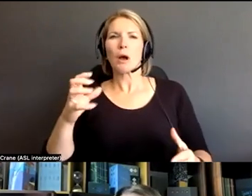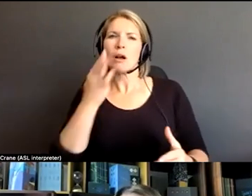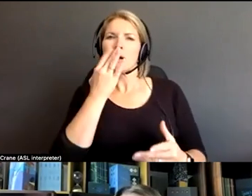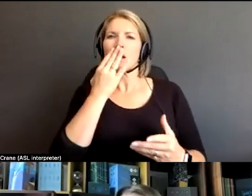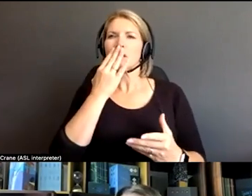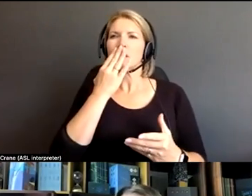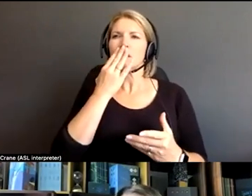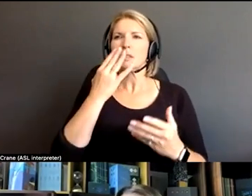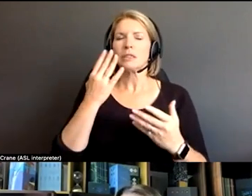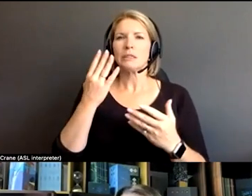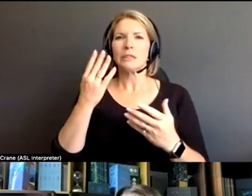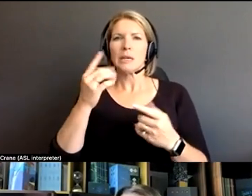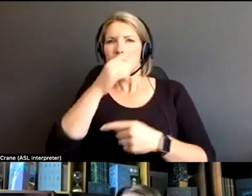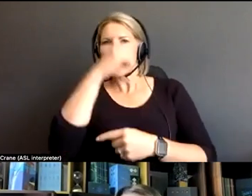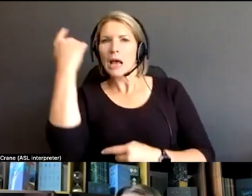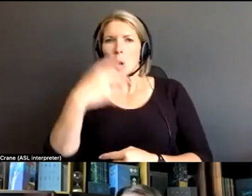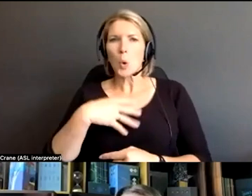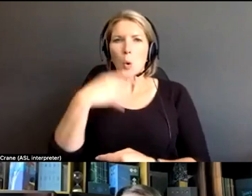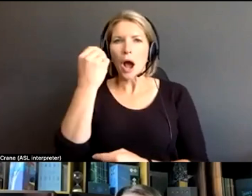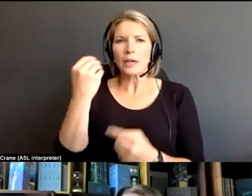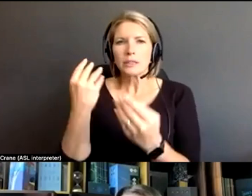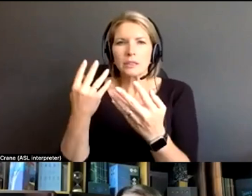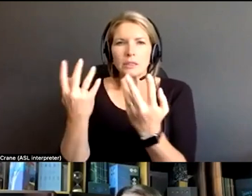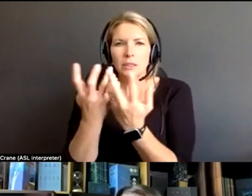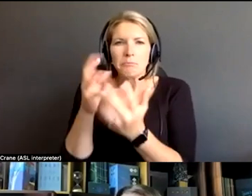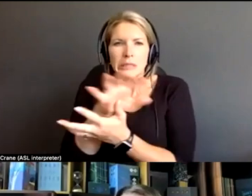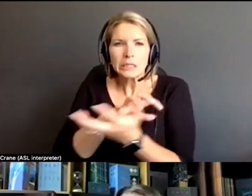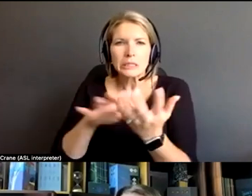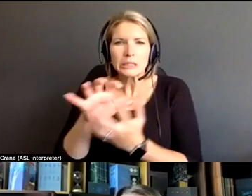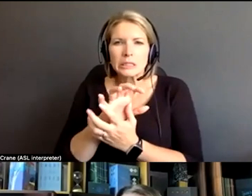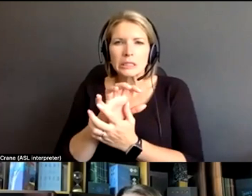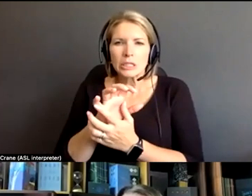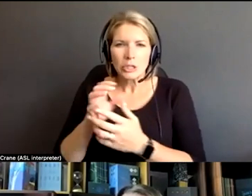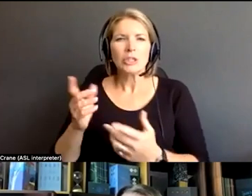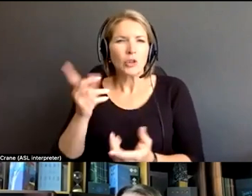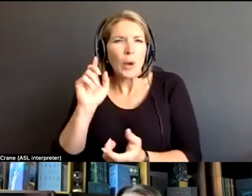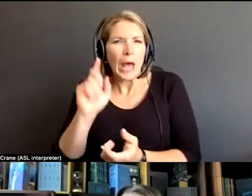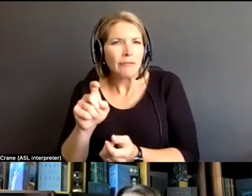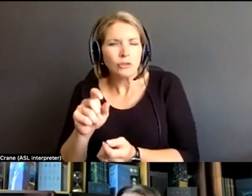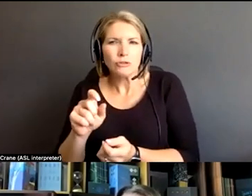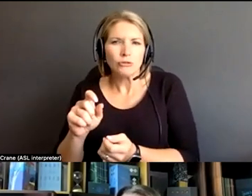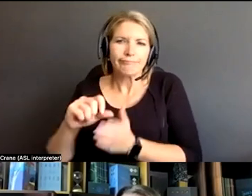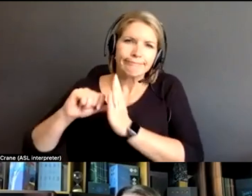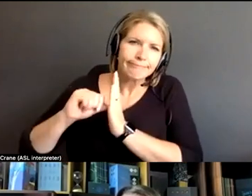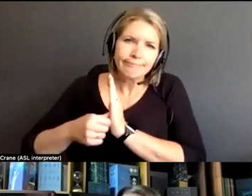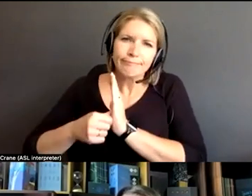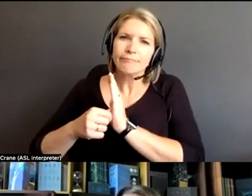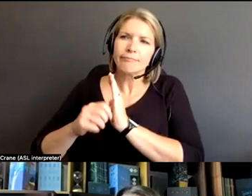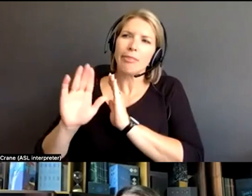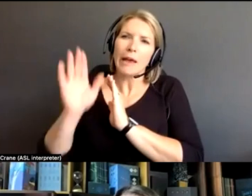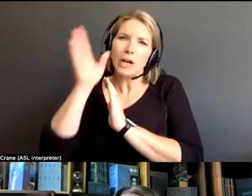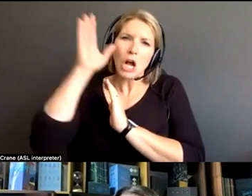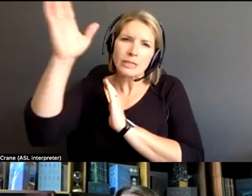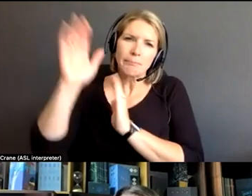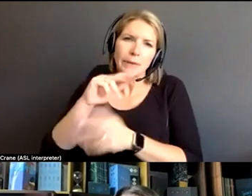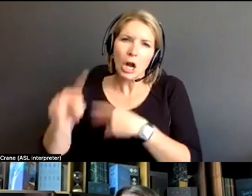to grab your attention amongst the whole shelf or table of thrillers and suspense. Right. And being, I